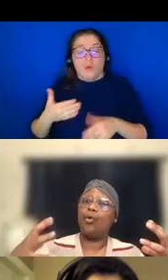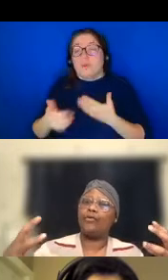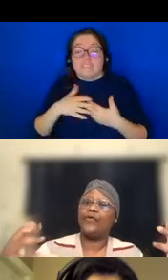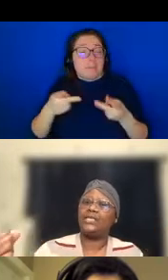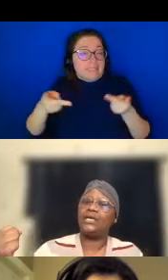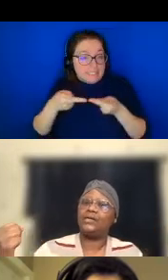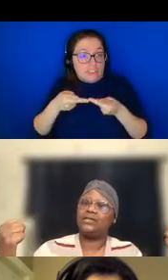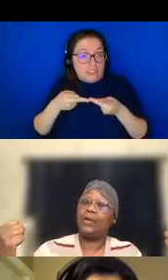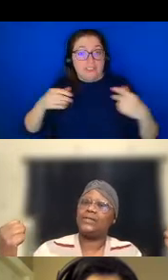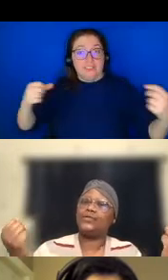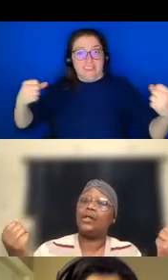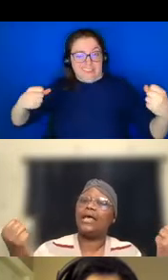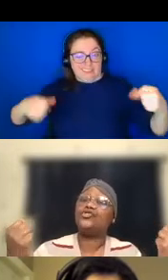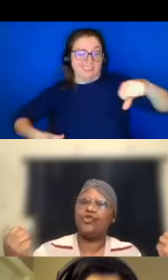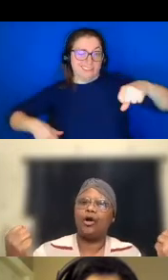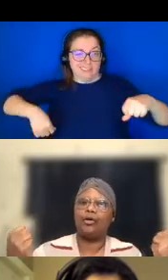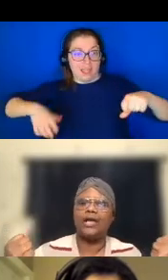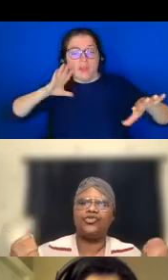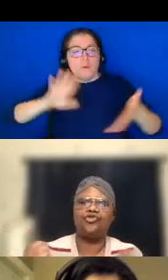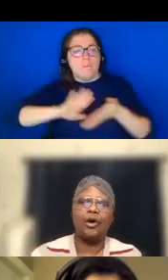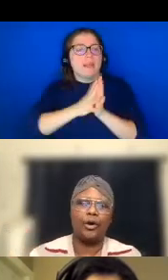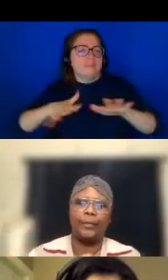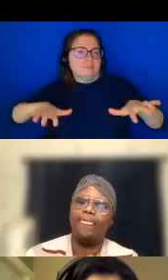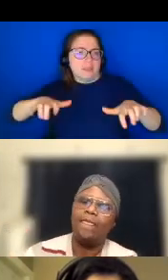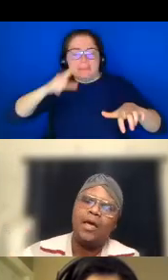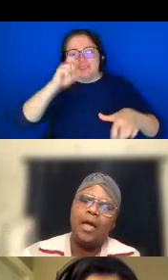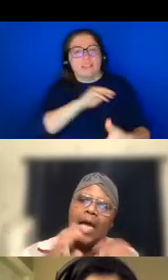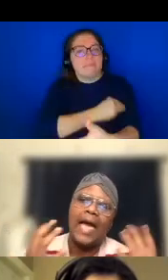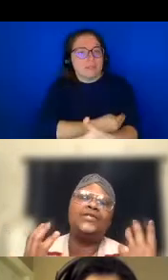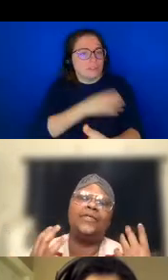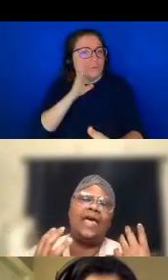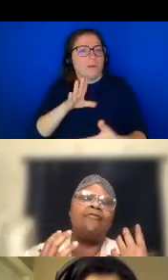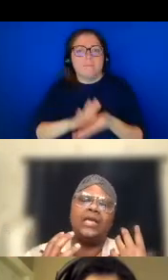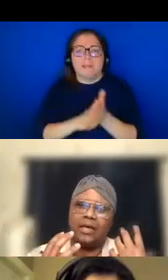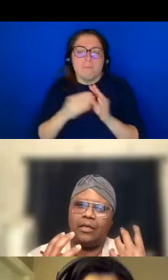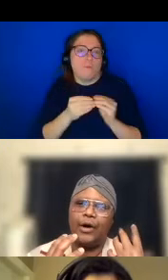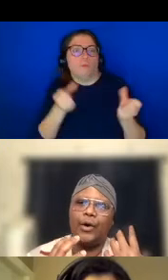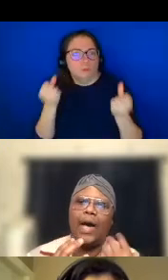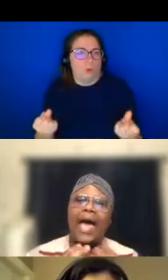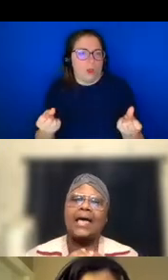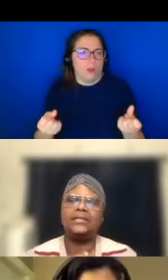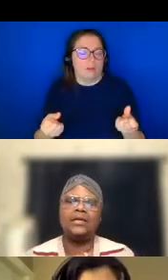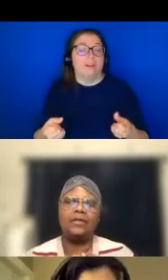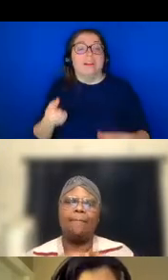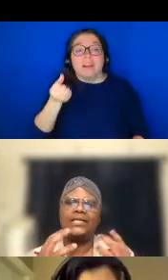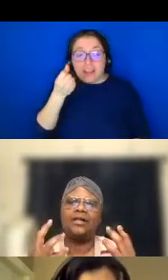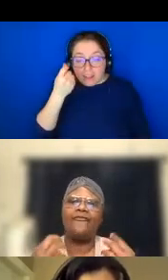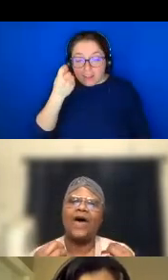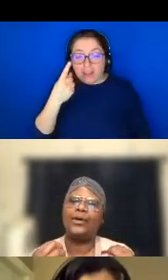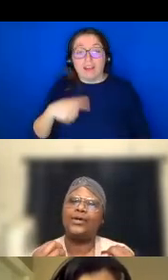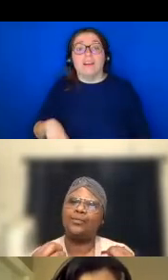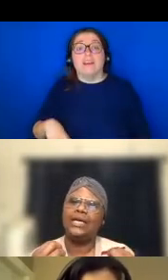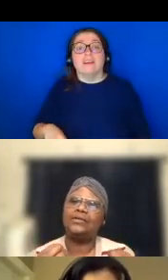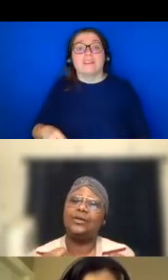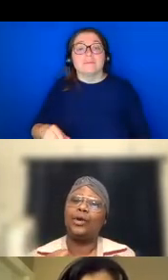and more fixed, because the muscles will get stronger and stronger. As with everything though, as the muscle